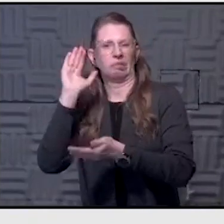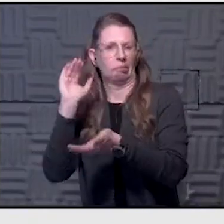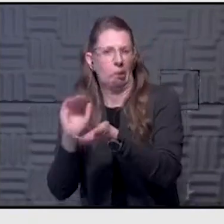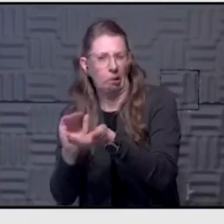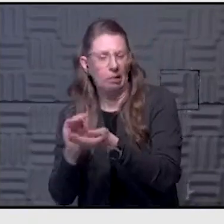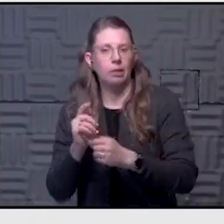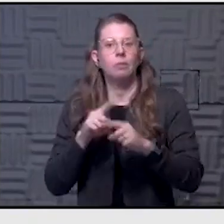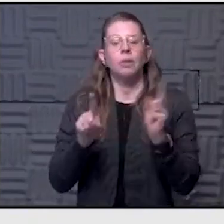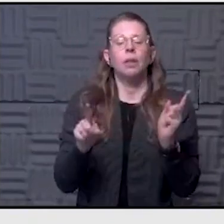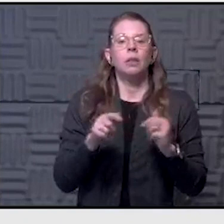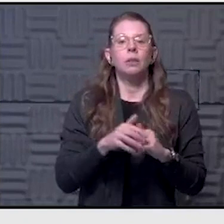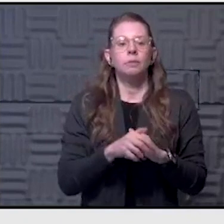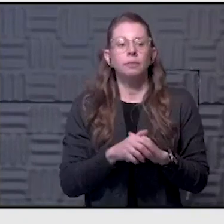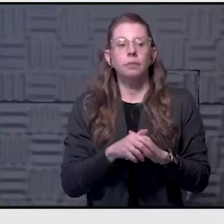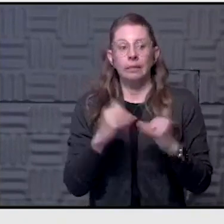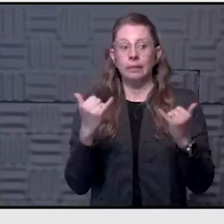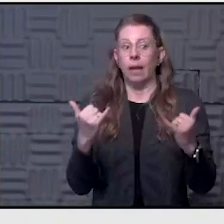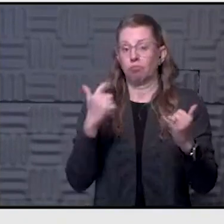see that now with,